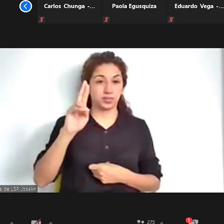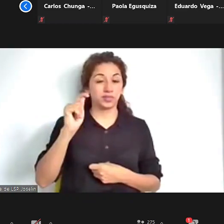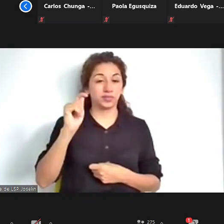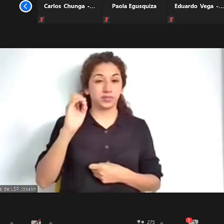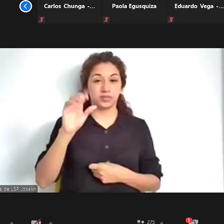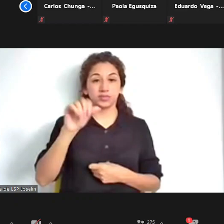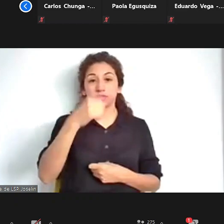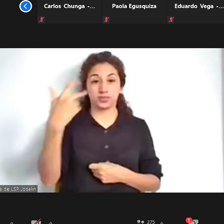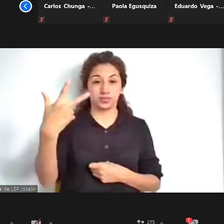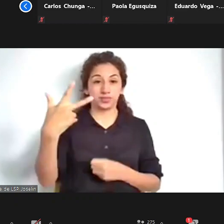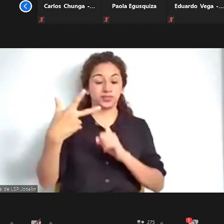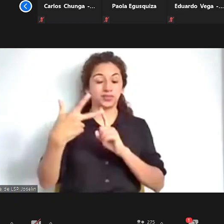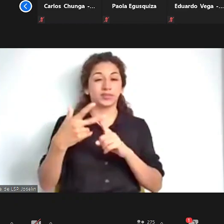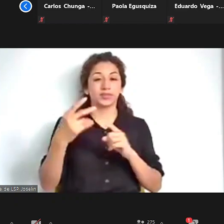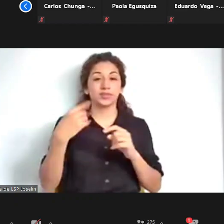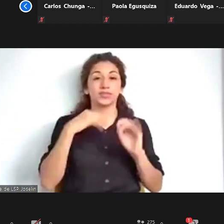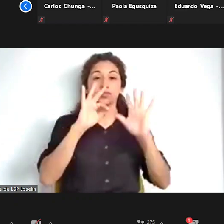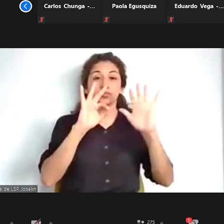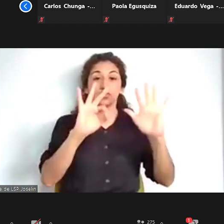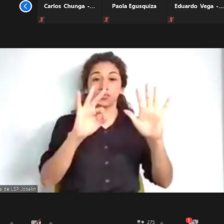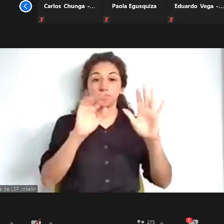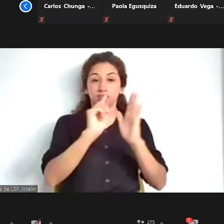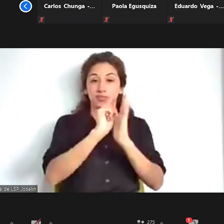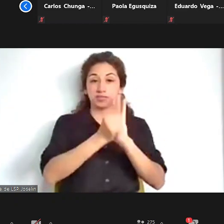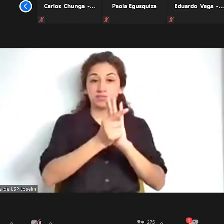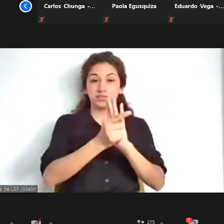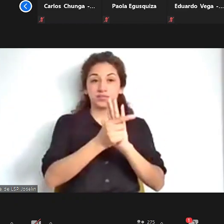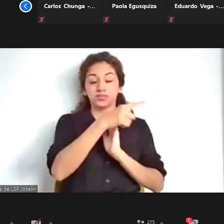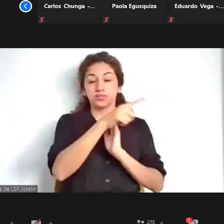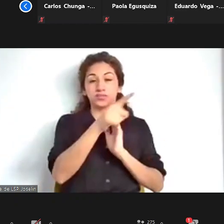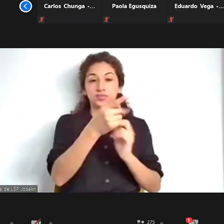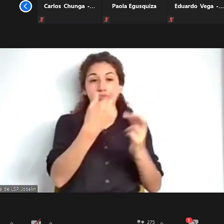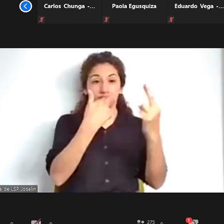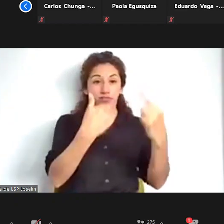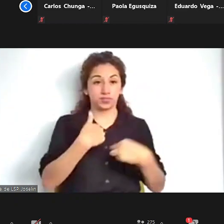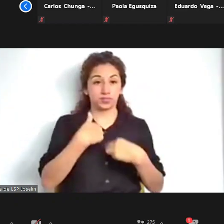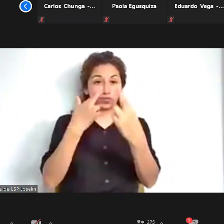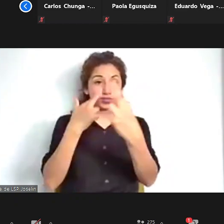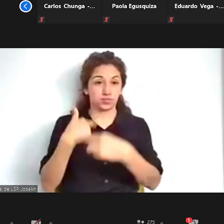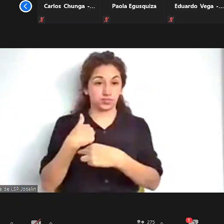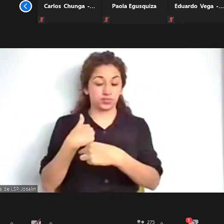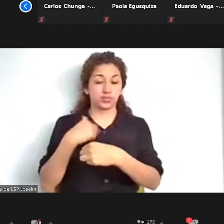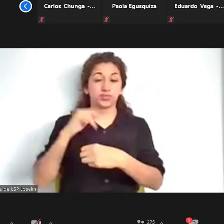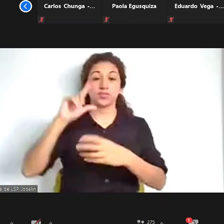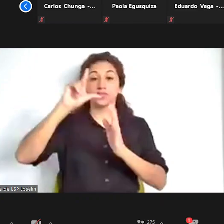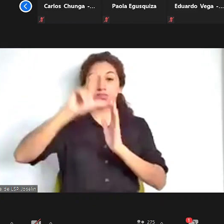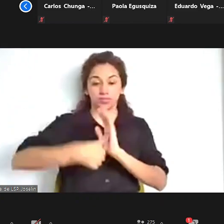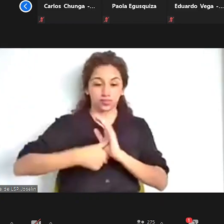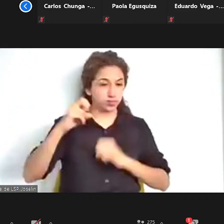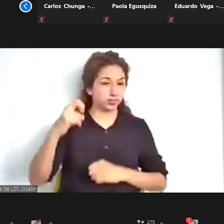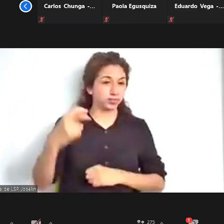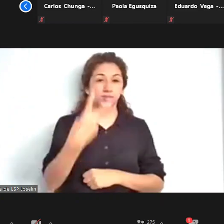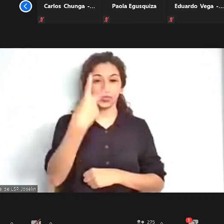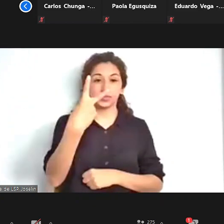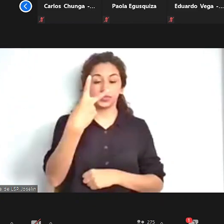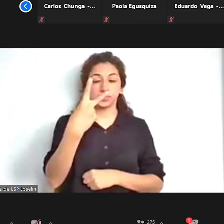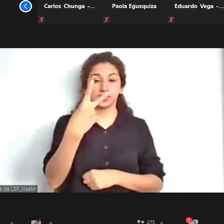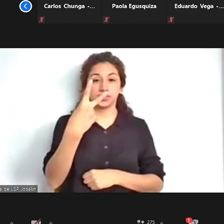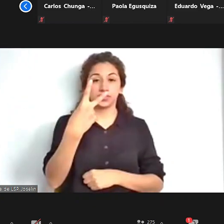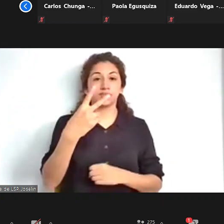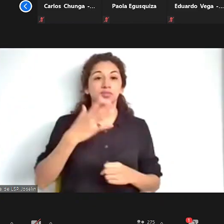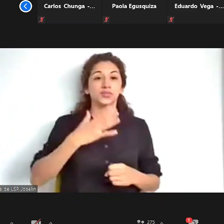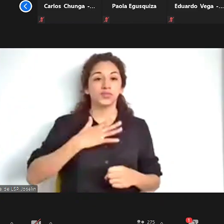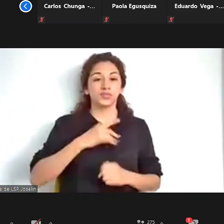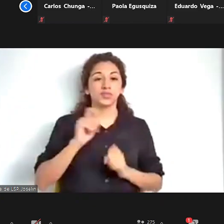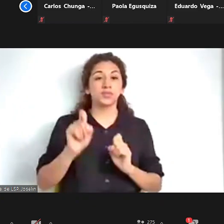in that order for eight minutes after the responses then we will have a second round that is going to be a